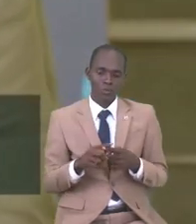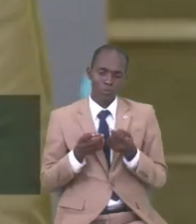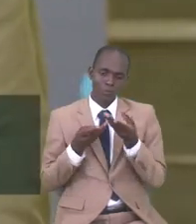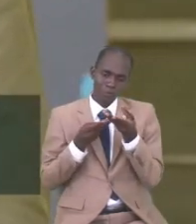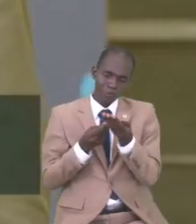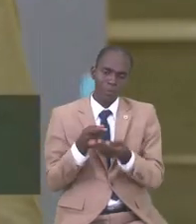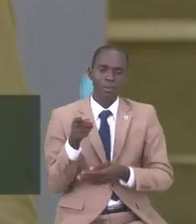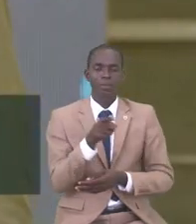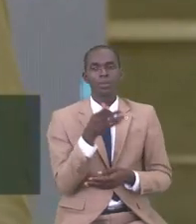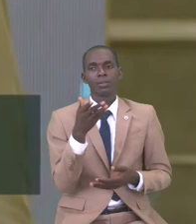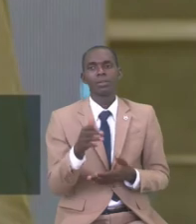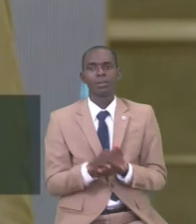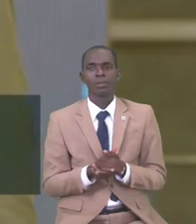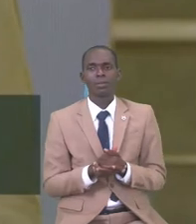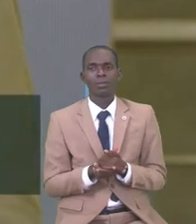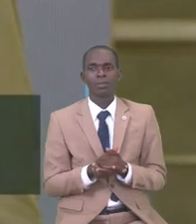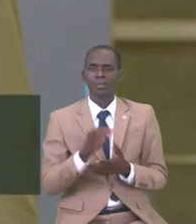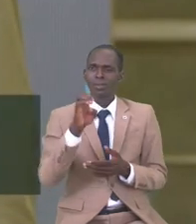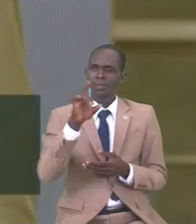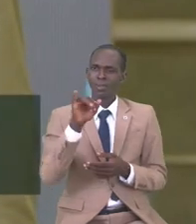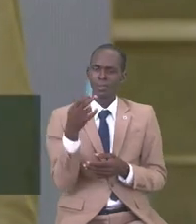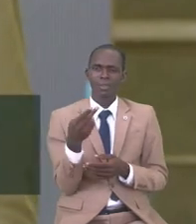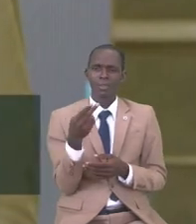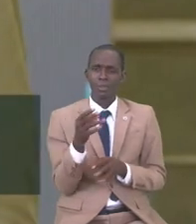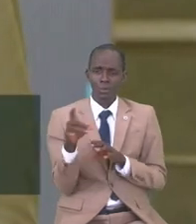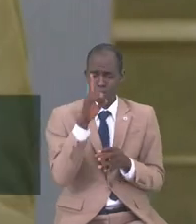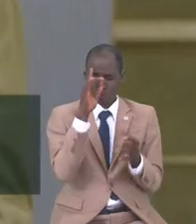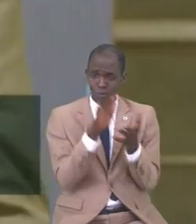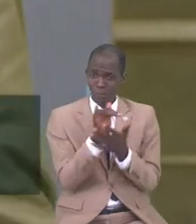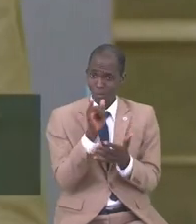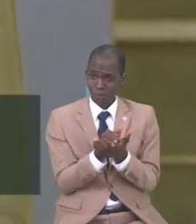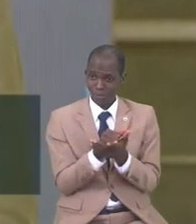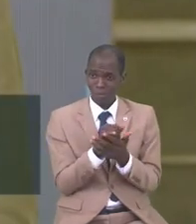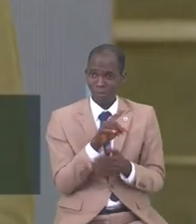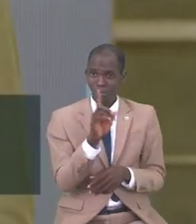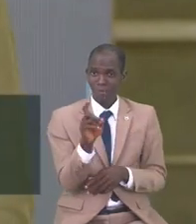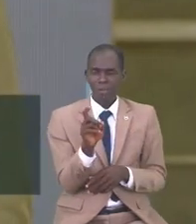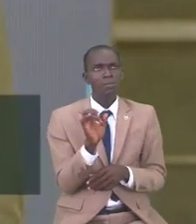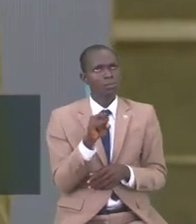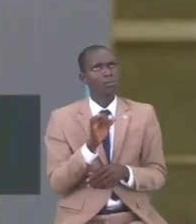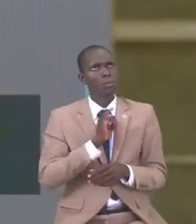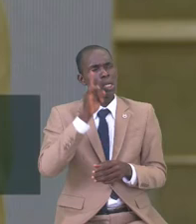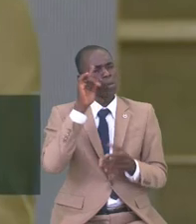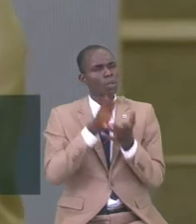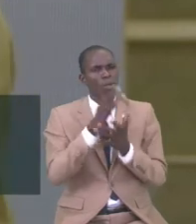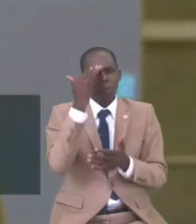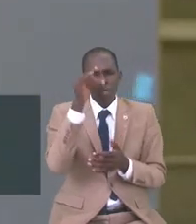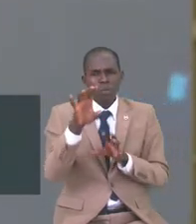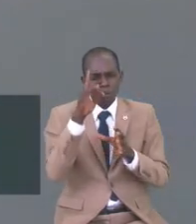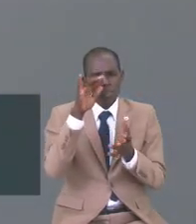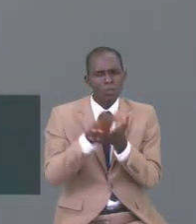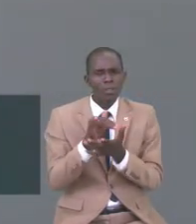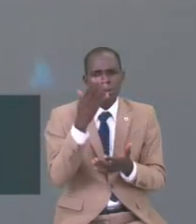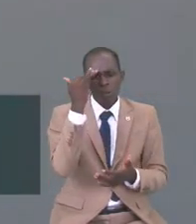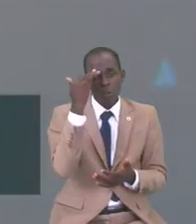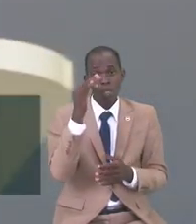thee. Elijah, do you believe that? He said, of course I do. Why? If God